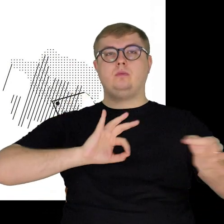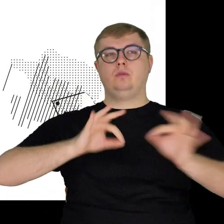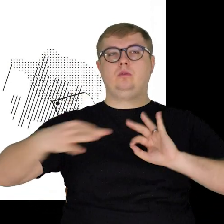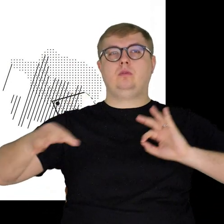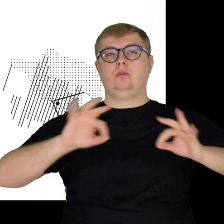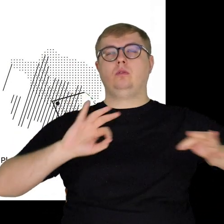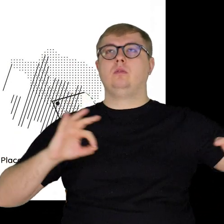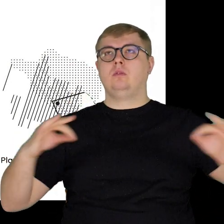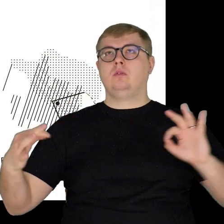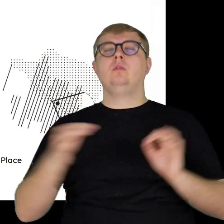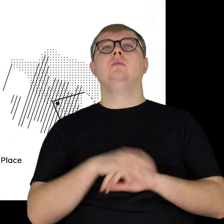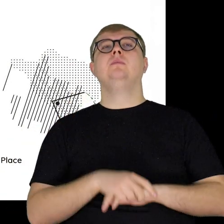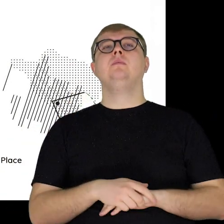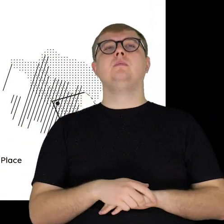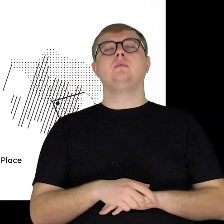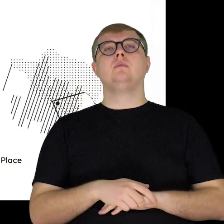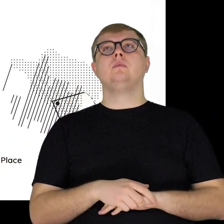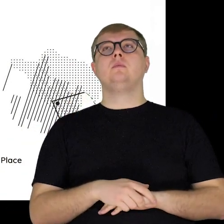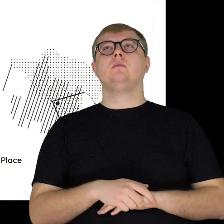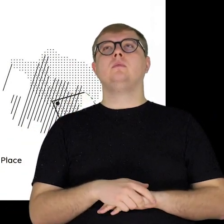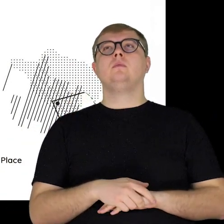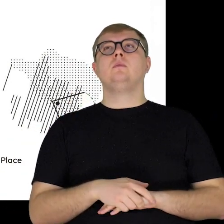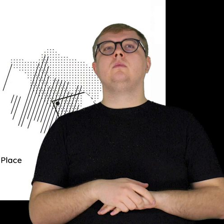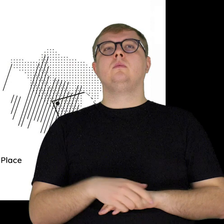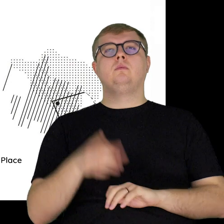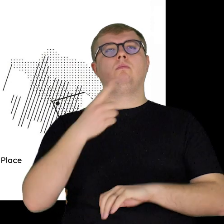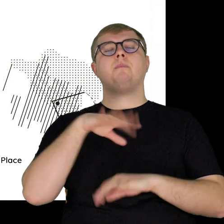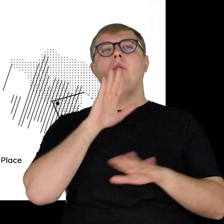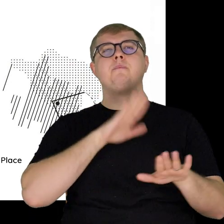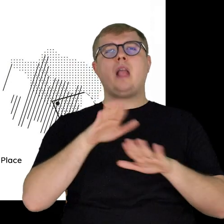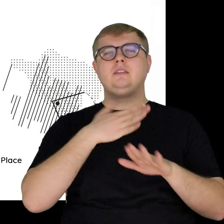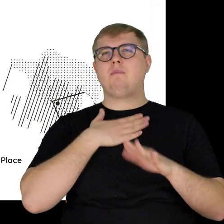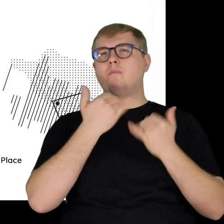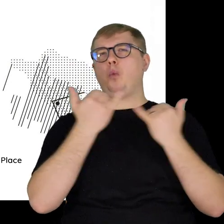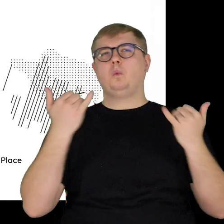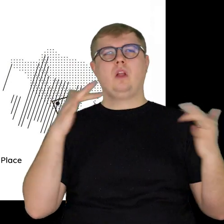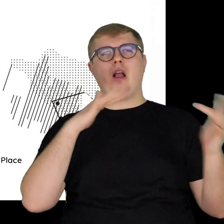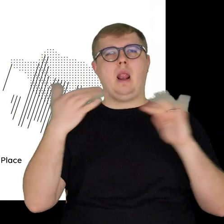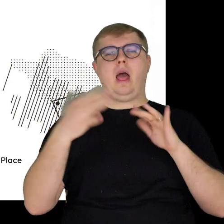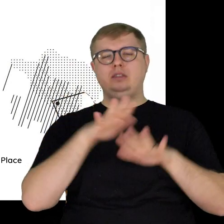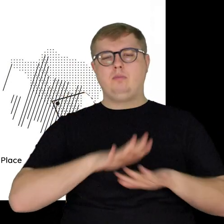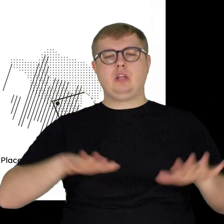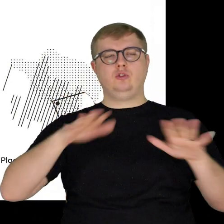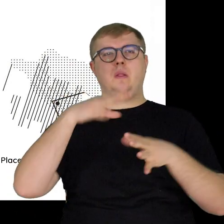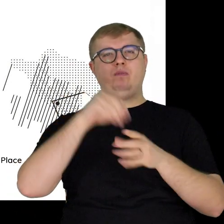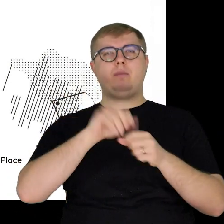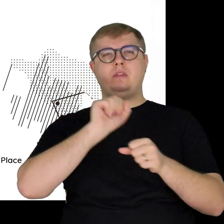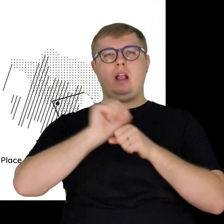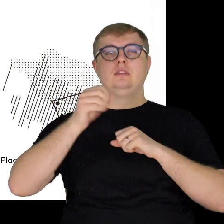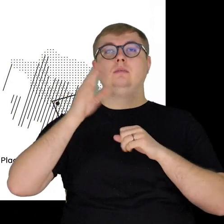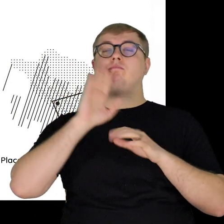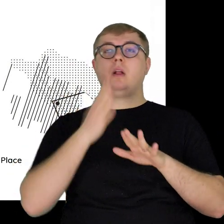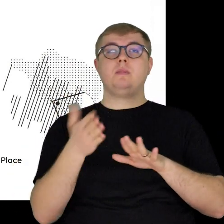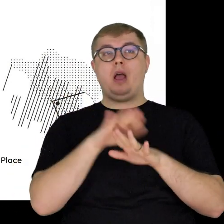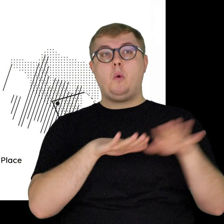as a place when we have like very different relationship to space that are overlapping, or as a